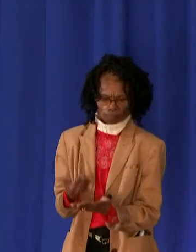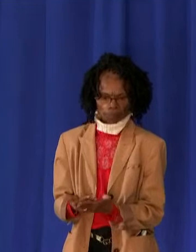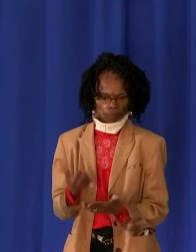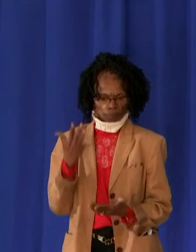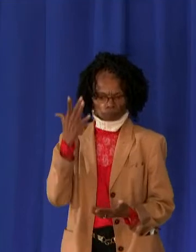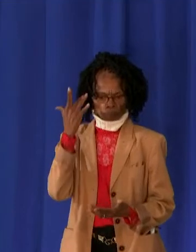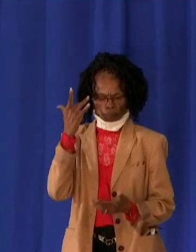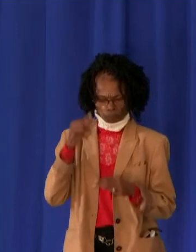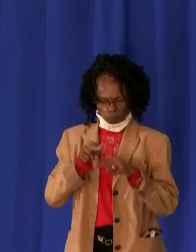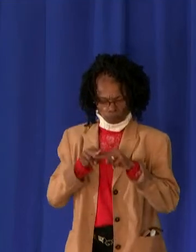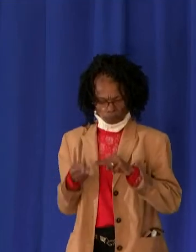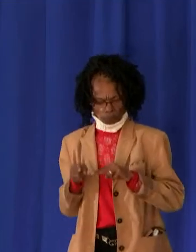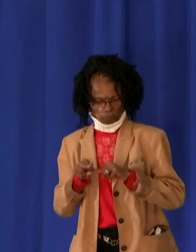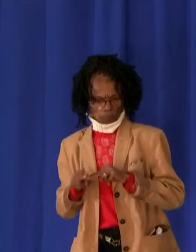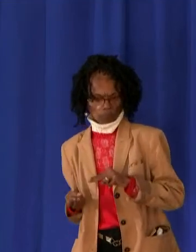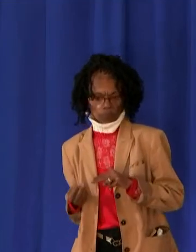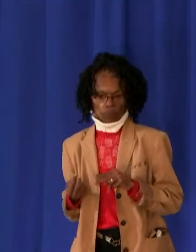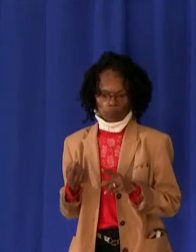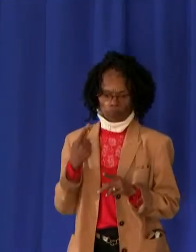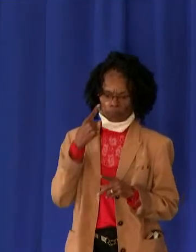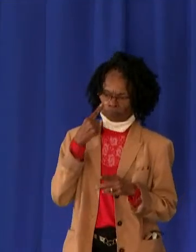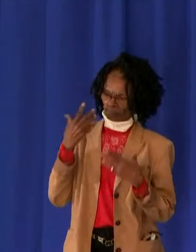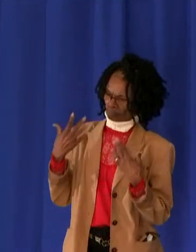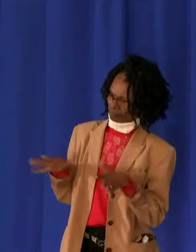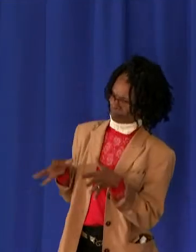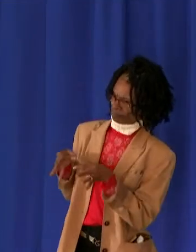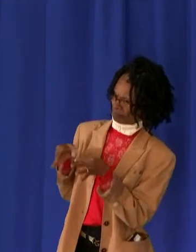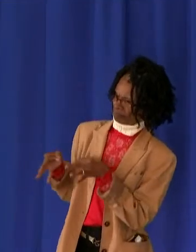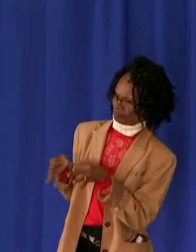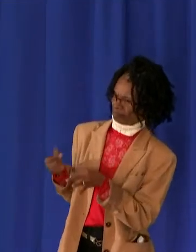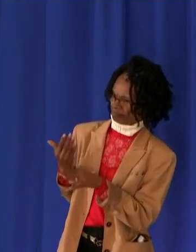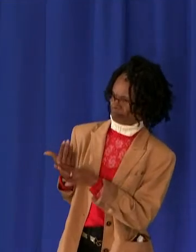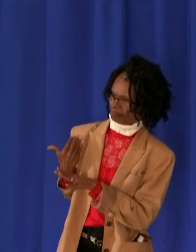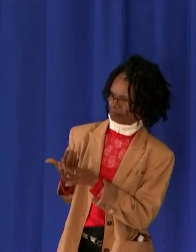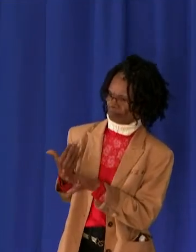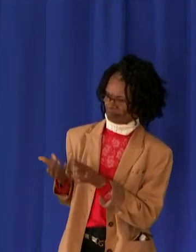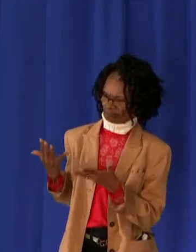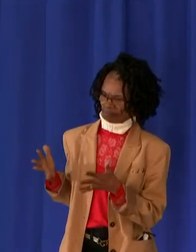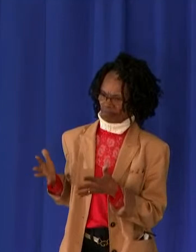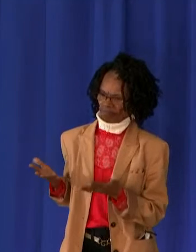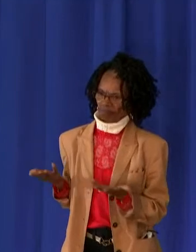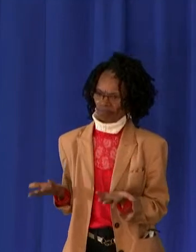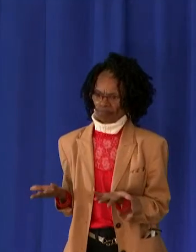variant? Well, I think I've explained that, Michael, that we